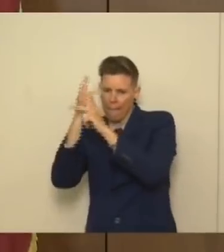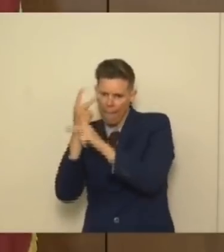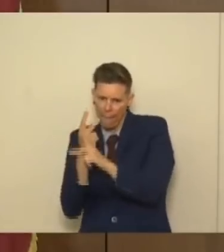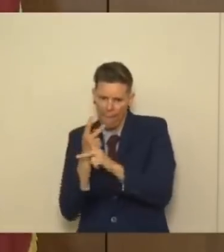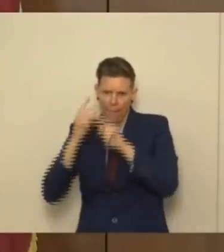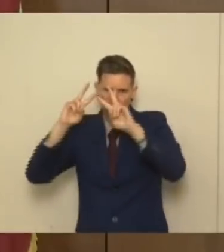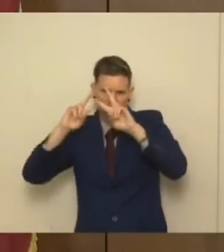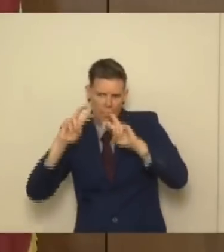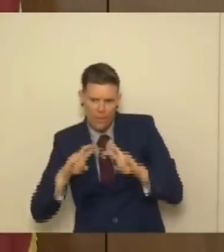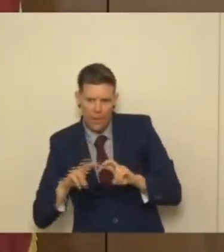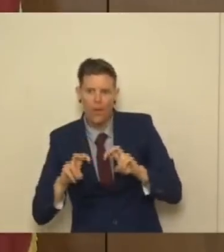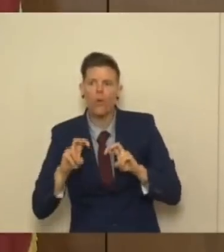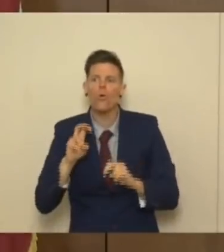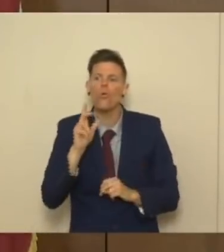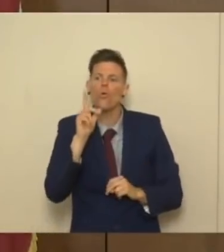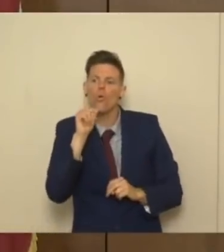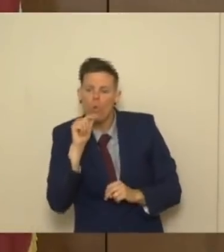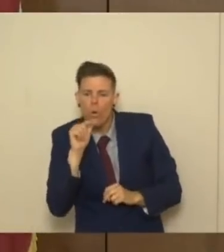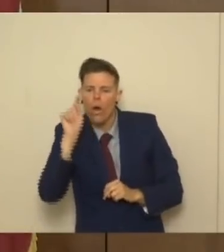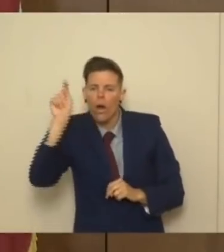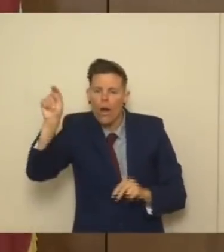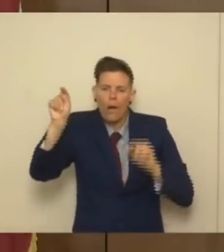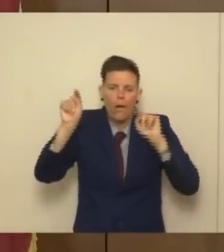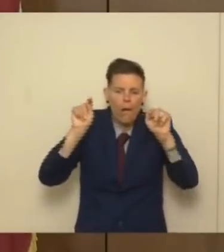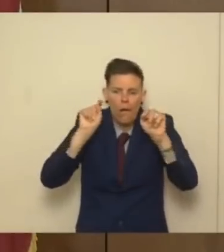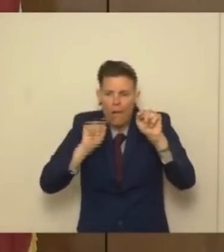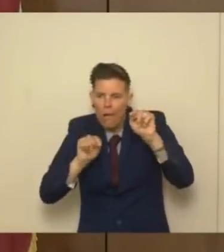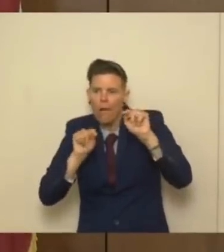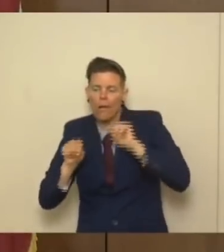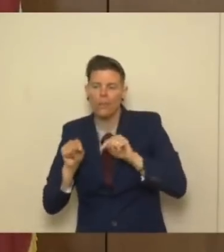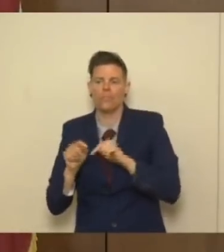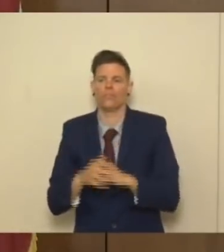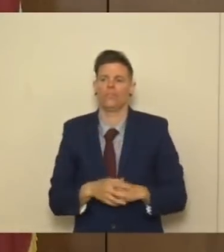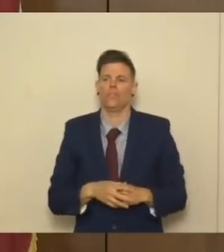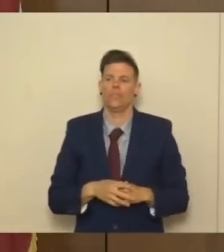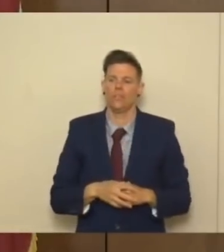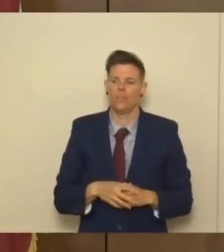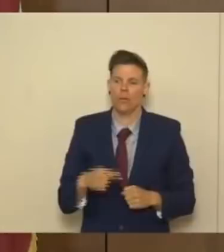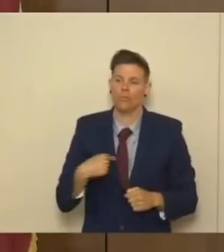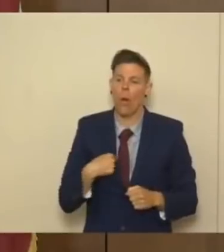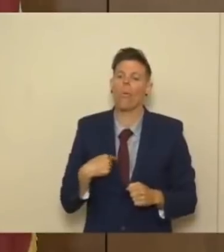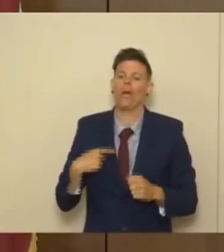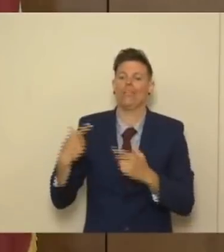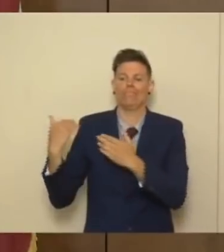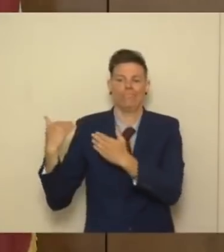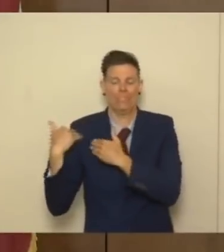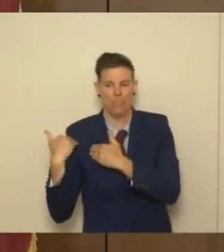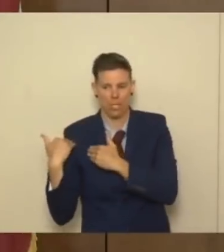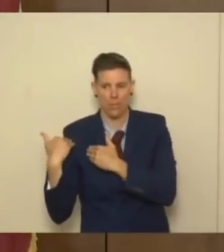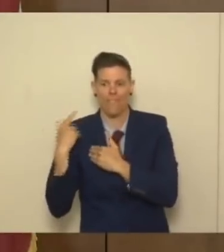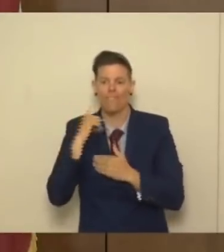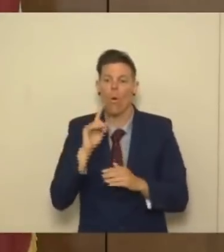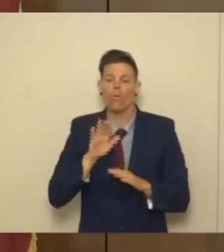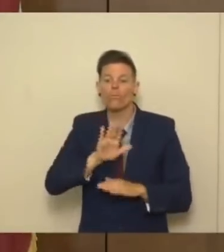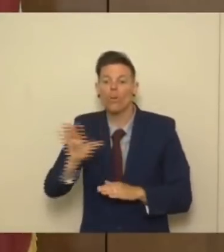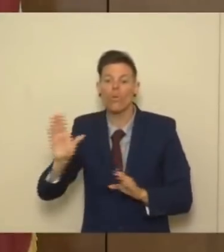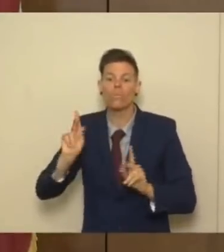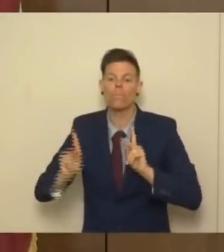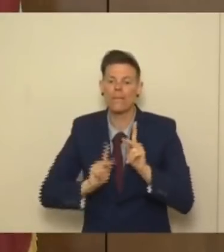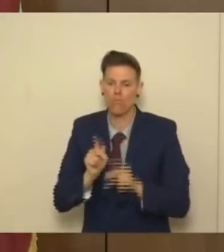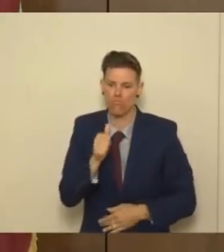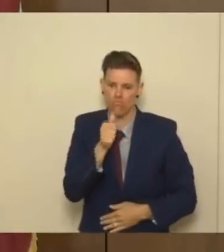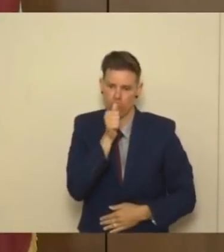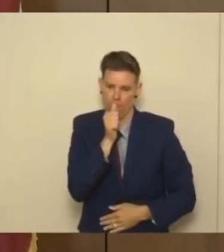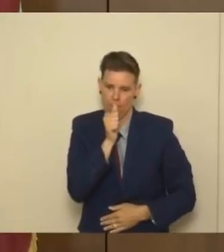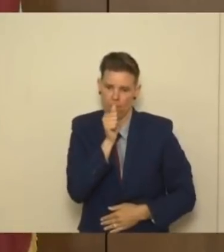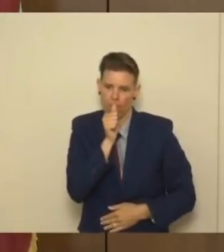appropriate legal requirements to protect an individual's privacy. And in some of these areas, it gets tricky. And I'm